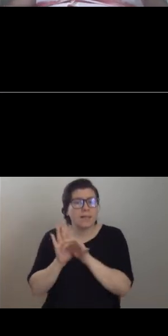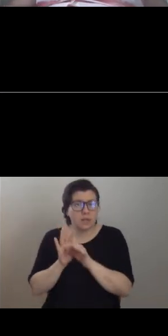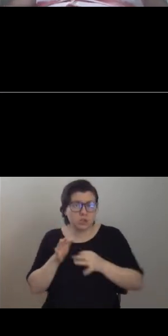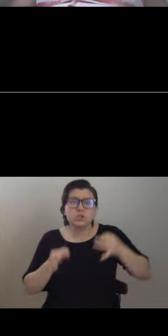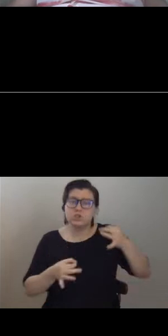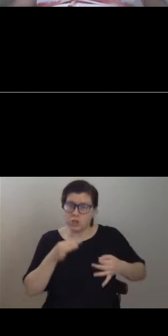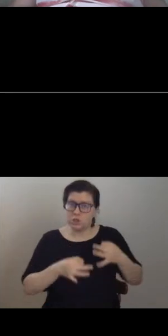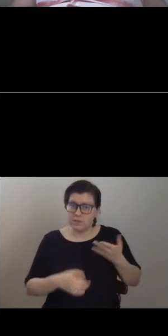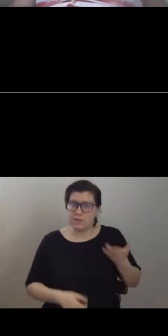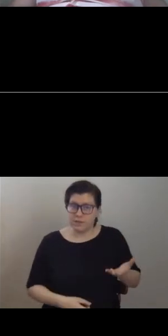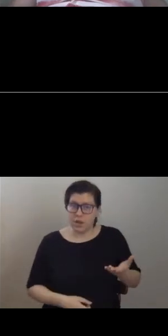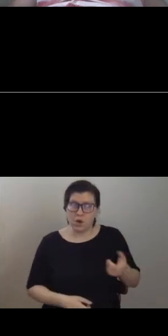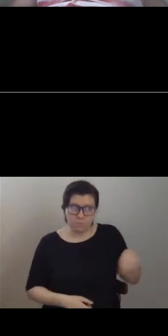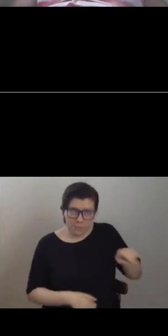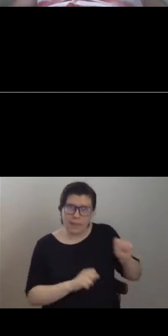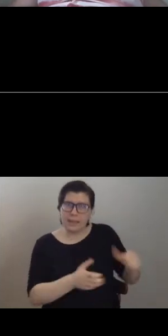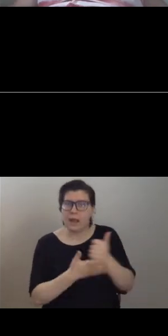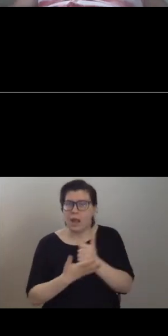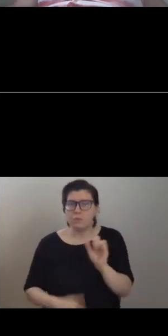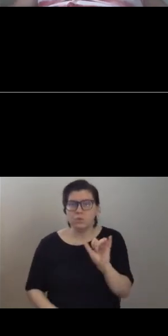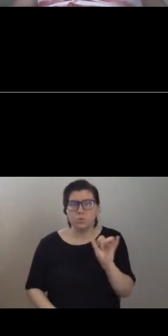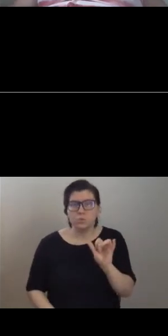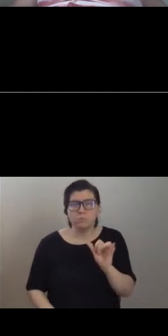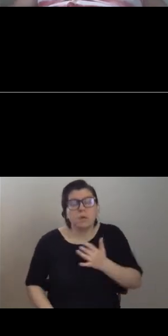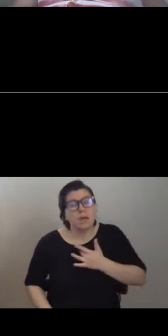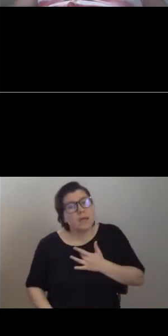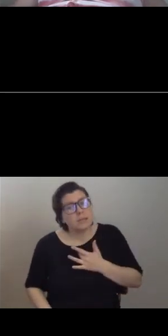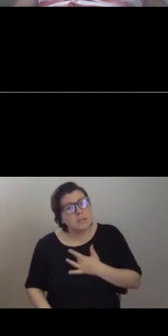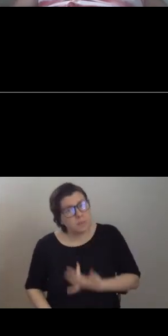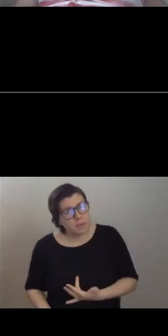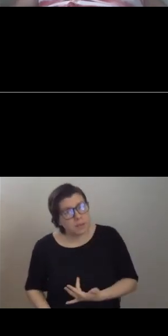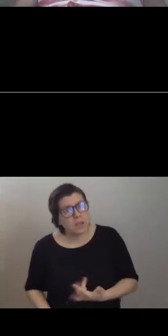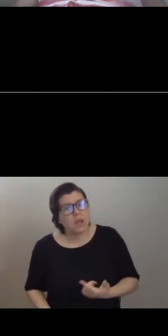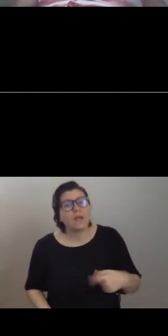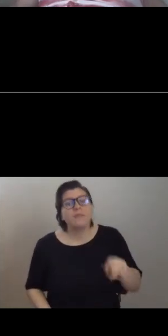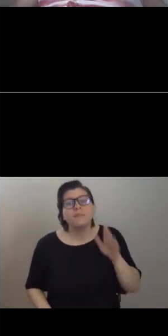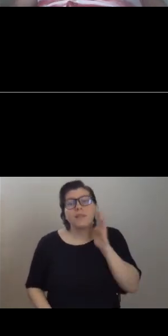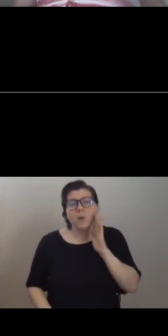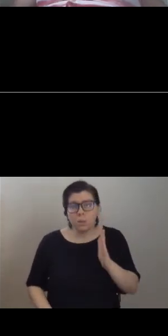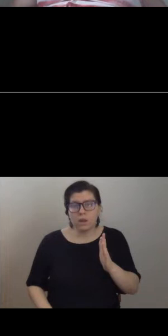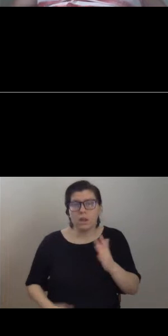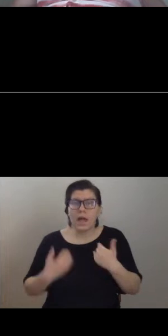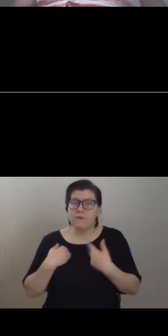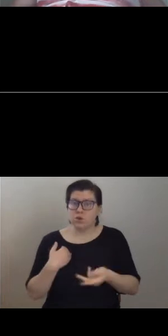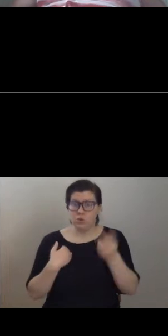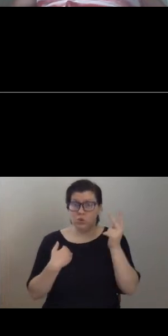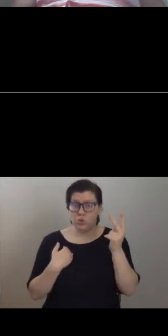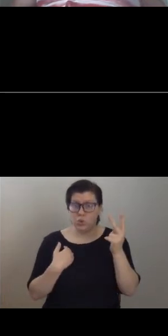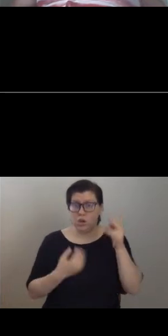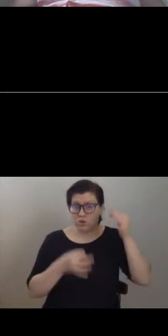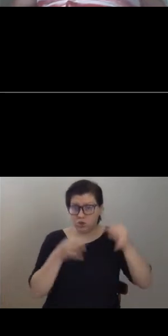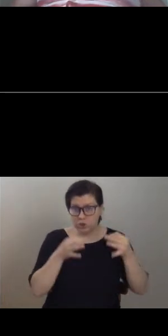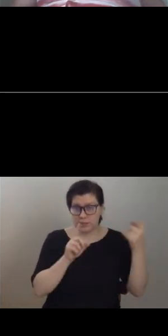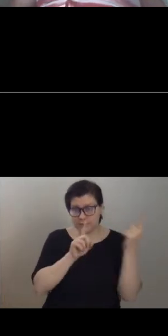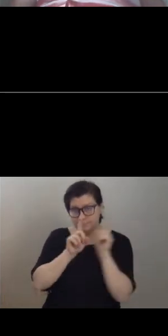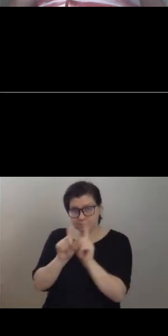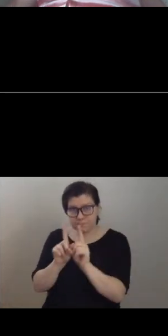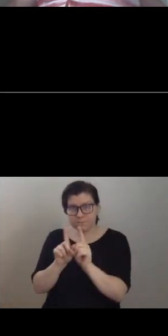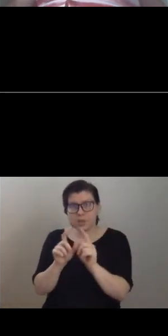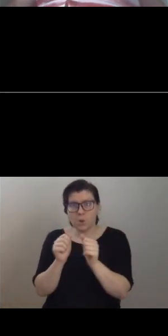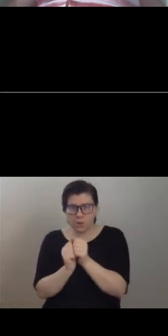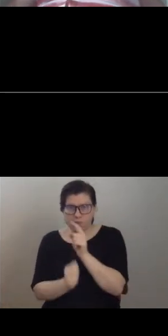polling place. Typically, they will send 2 election judges over to you, not because